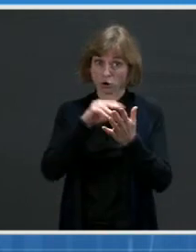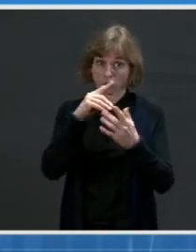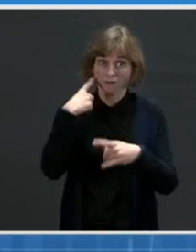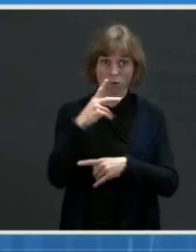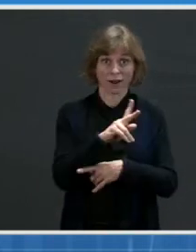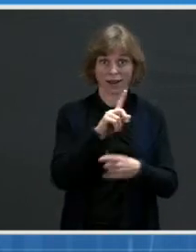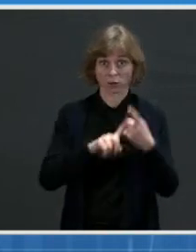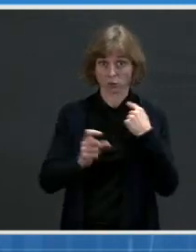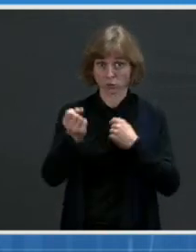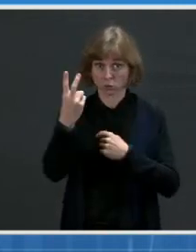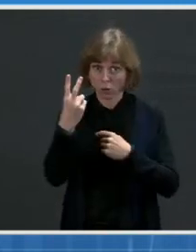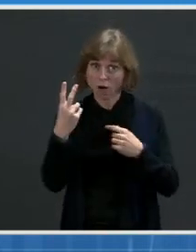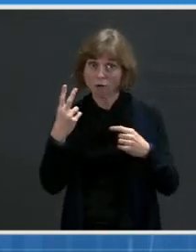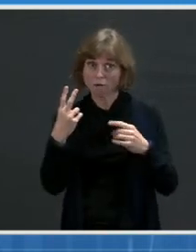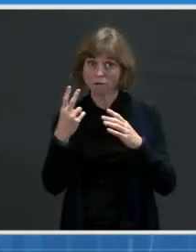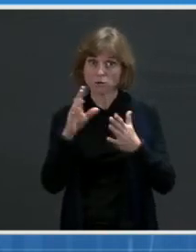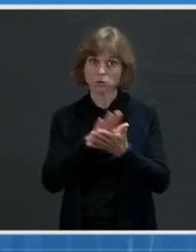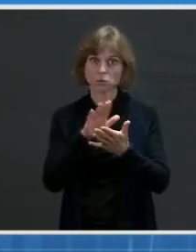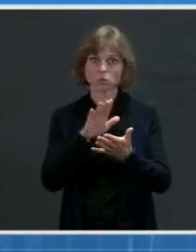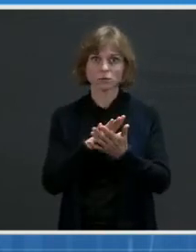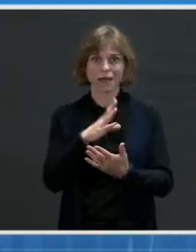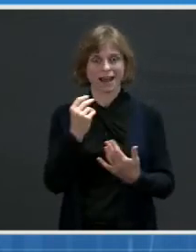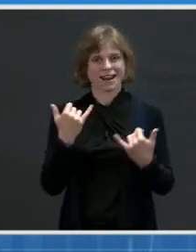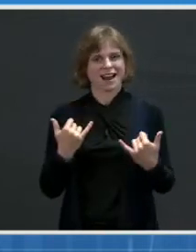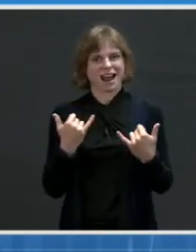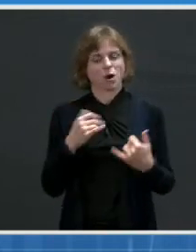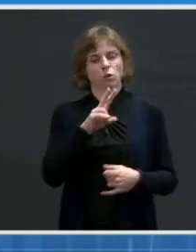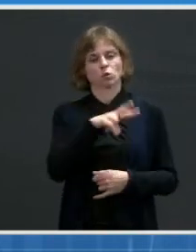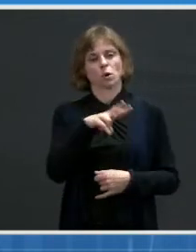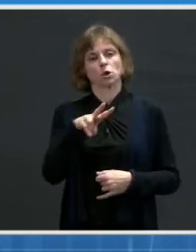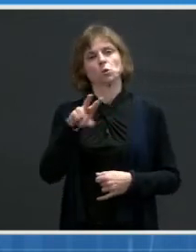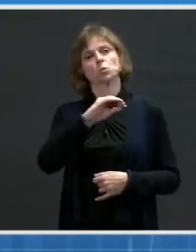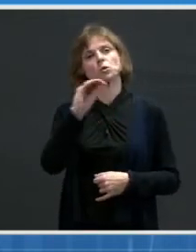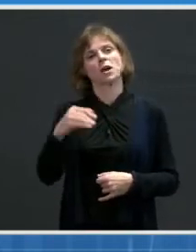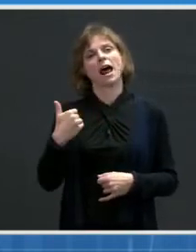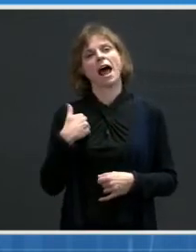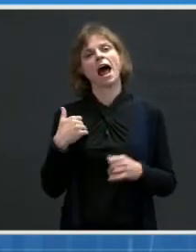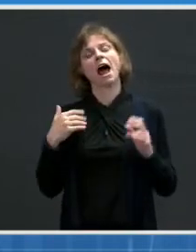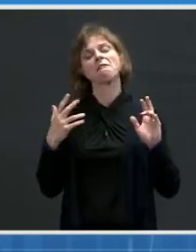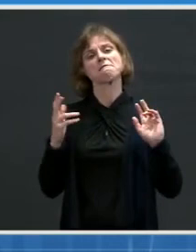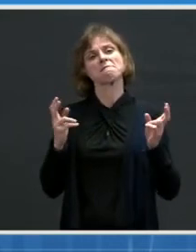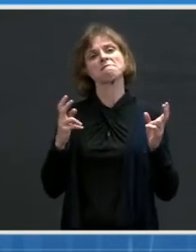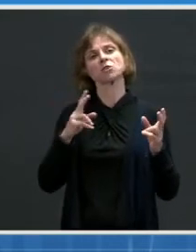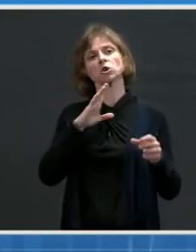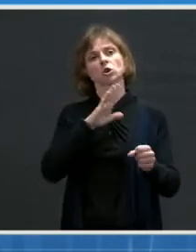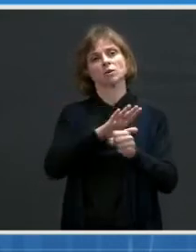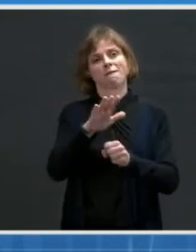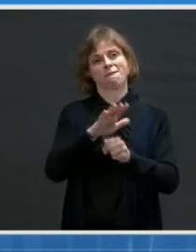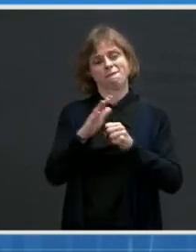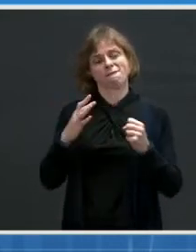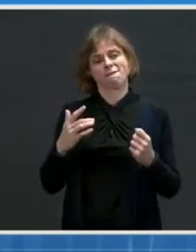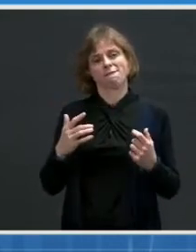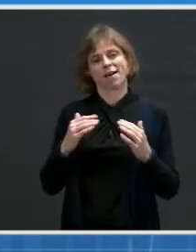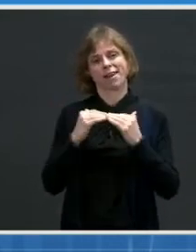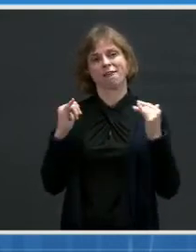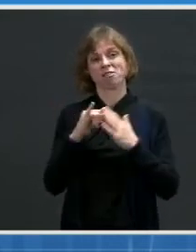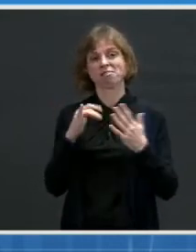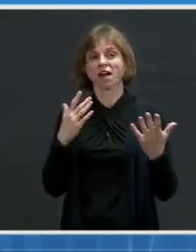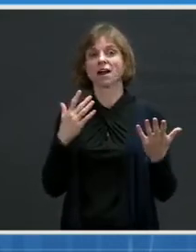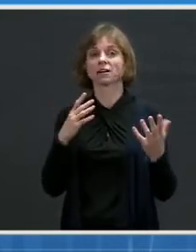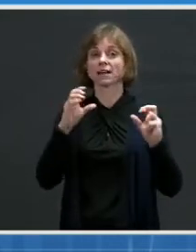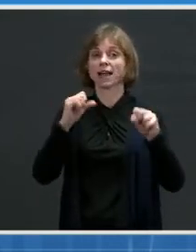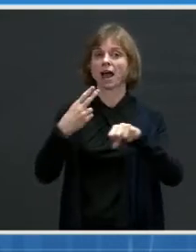And 22% are at the substantial level, consistent with hybrid learning or reduced in-person attendance for